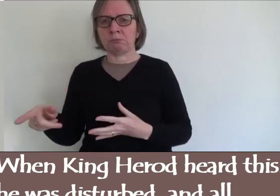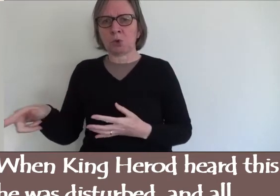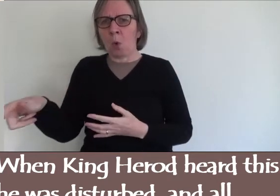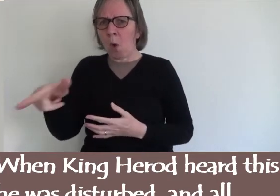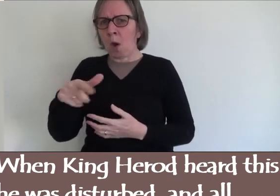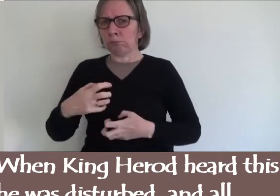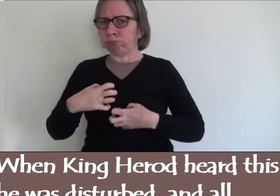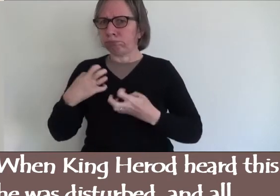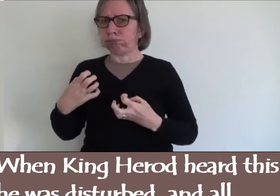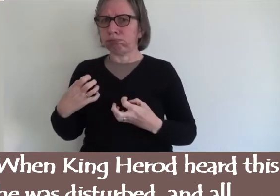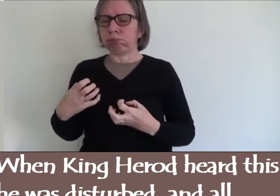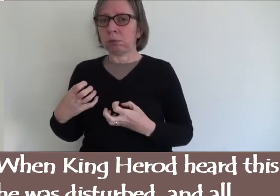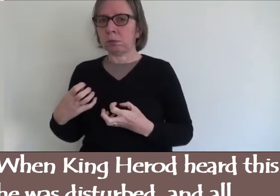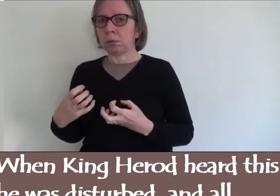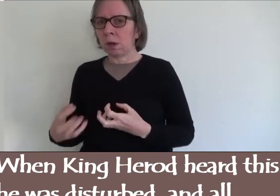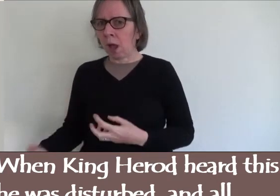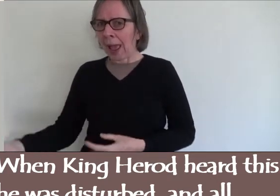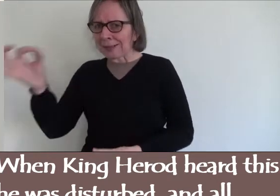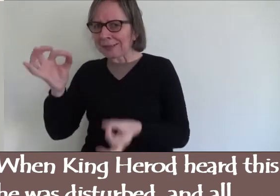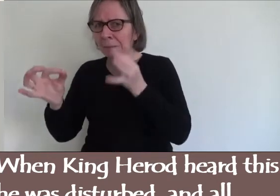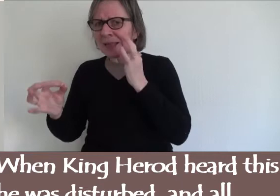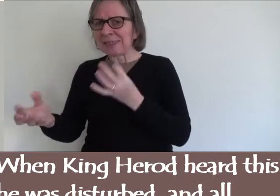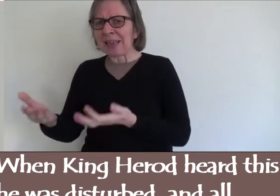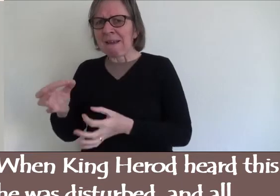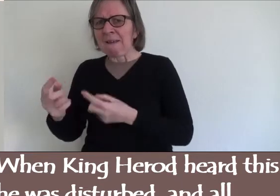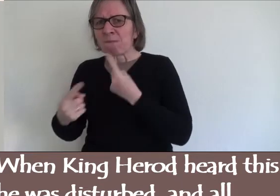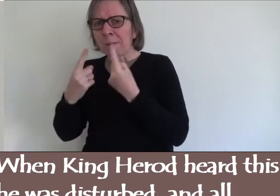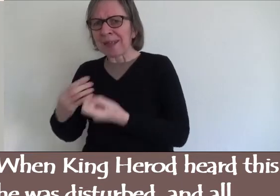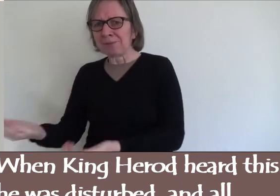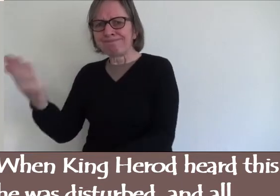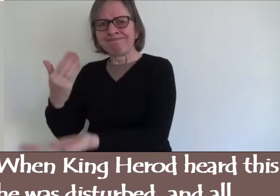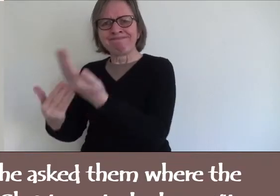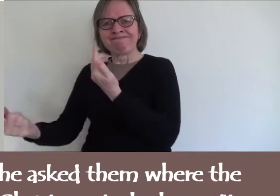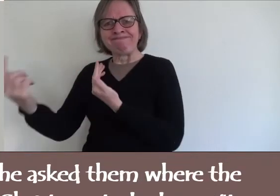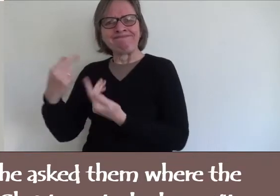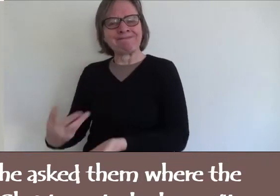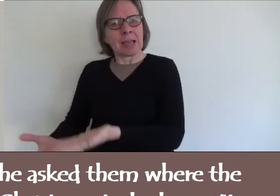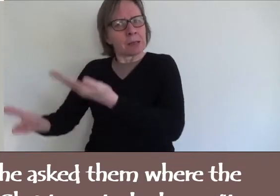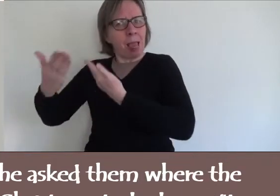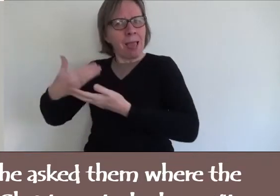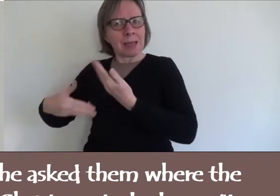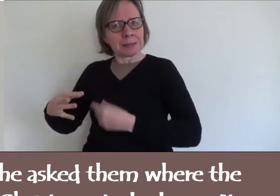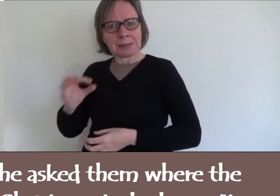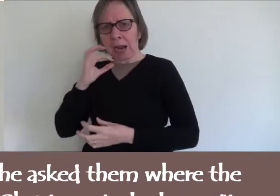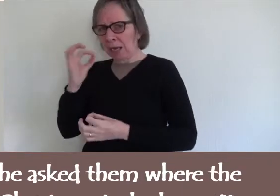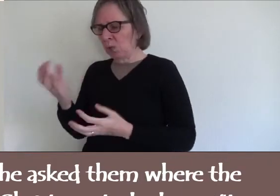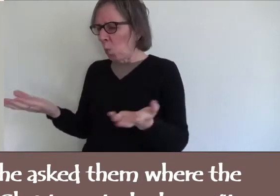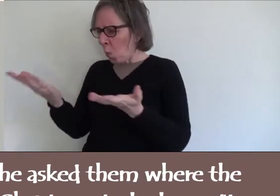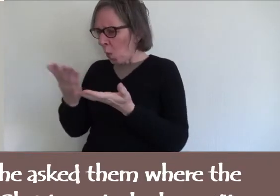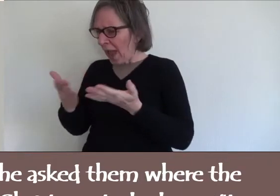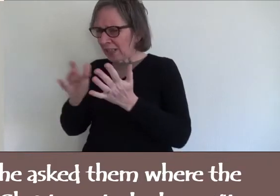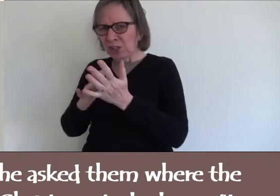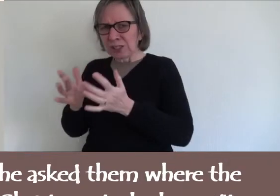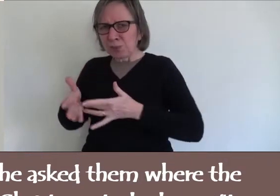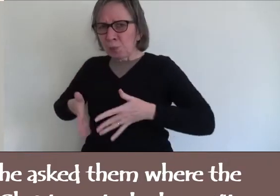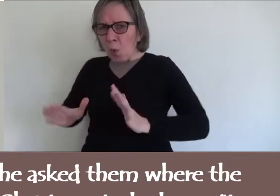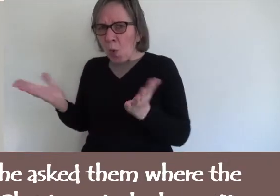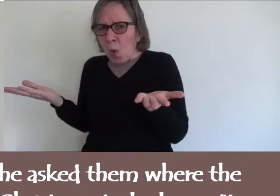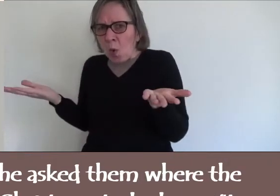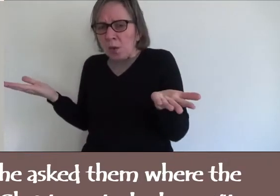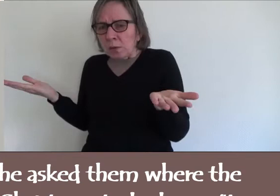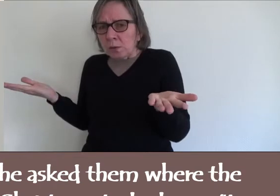had called together all the people's chief priests and teachers of the law, he asked them where the Christ was to be